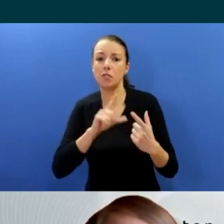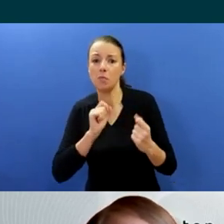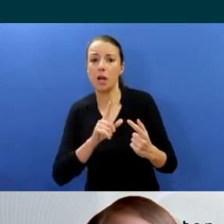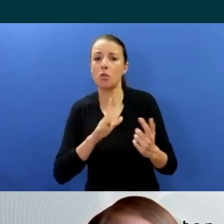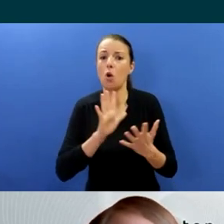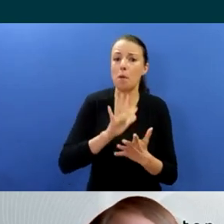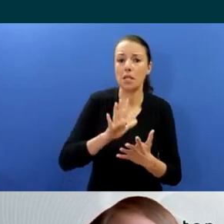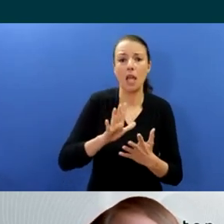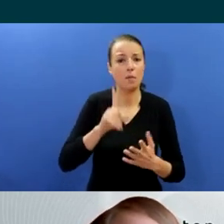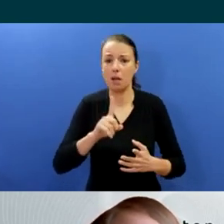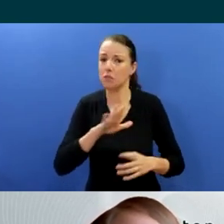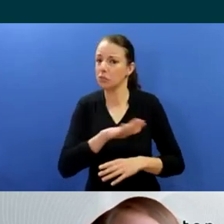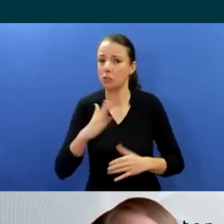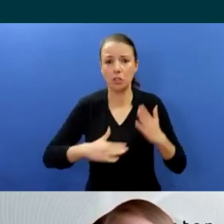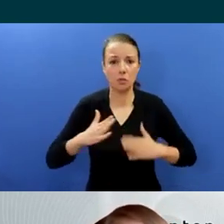that.